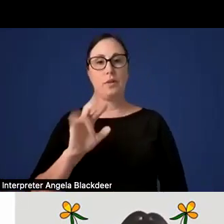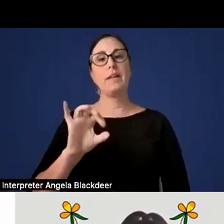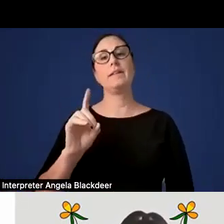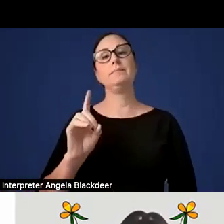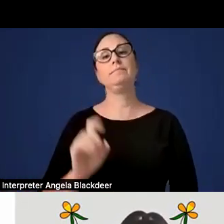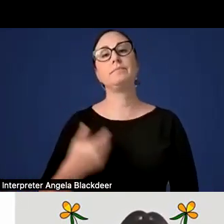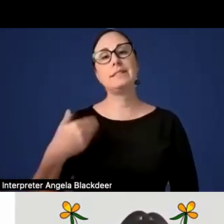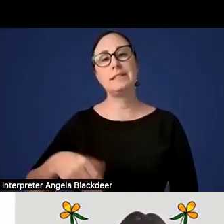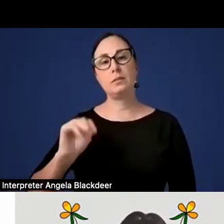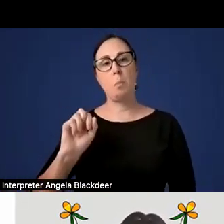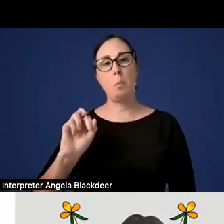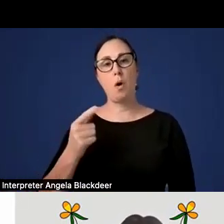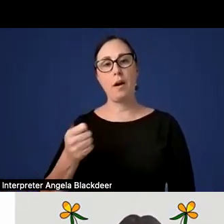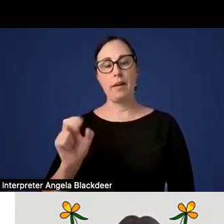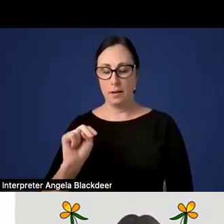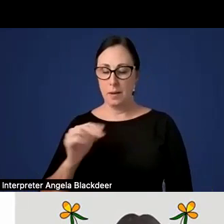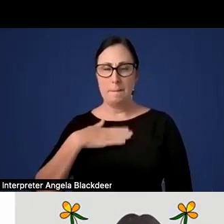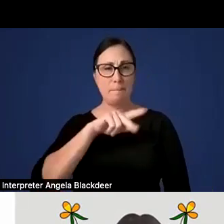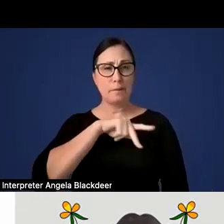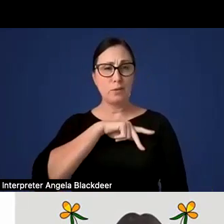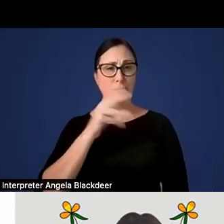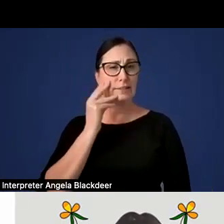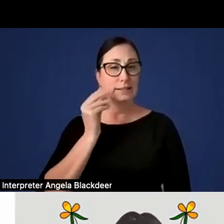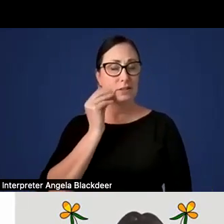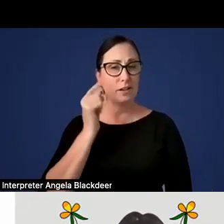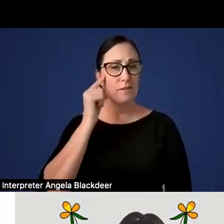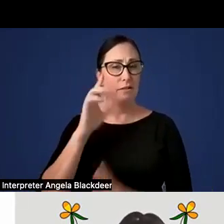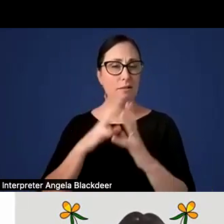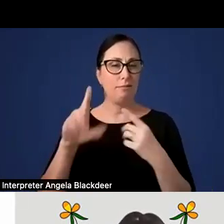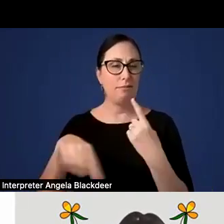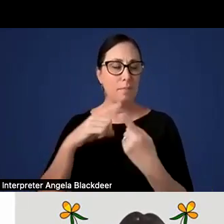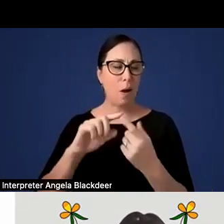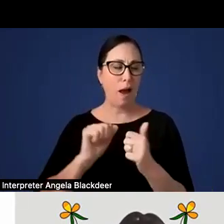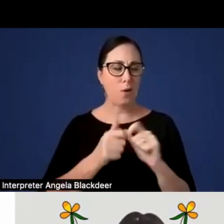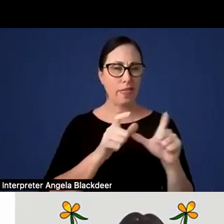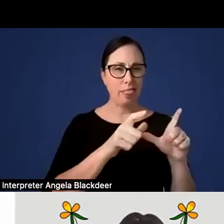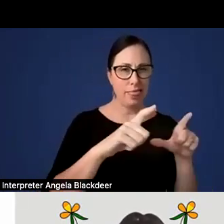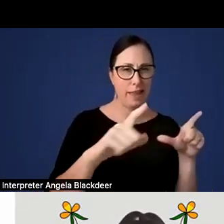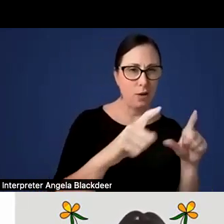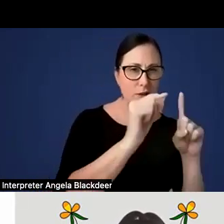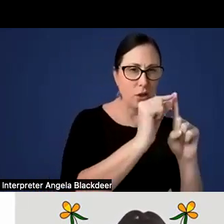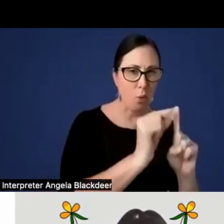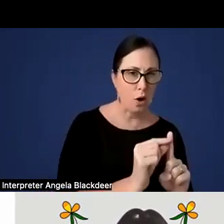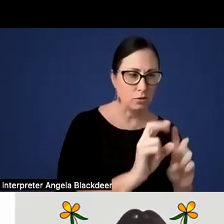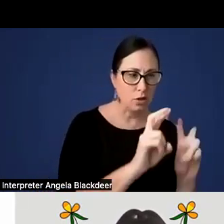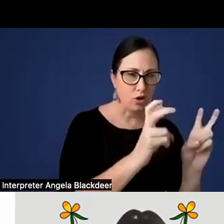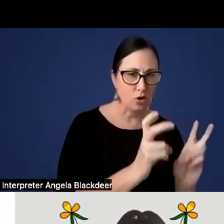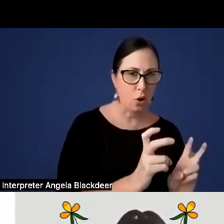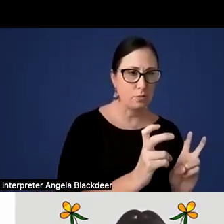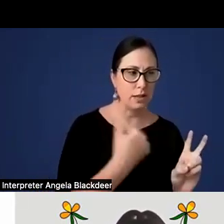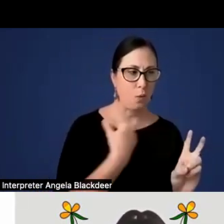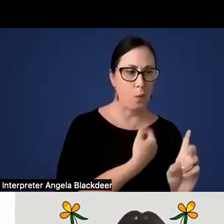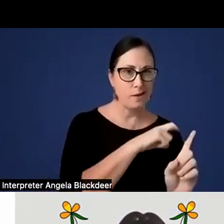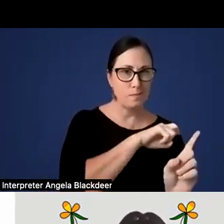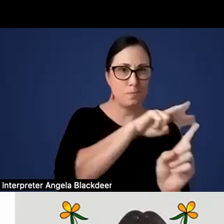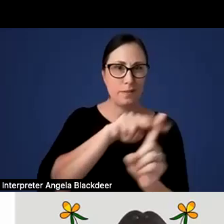in my personal experience, I've thought a lot about how does the language and the terms that we apply, um, really sort